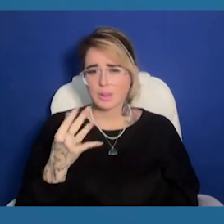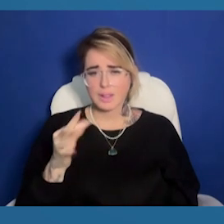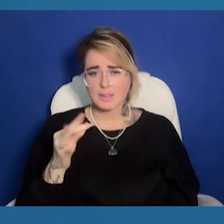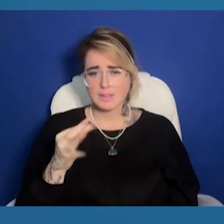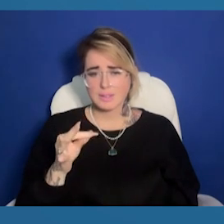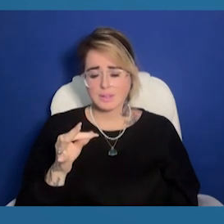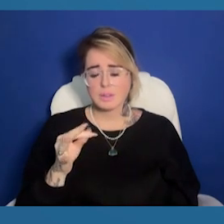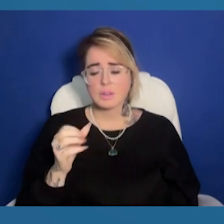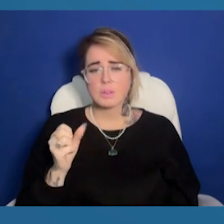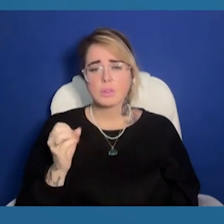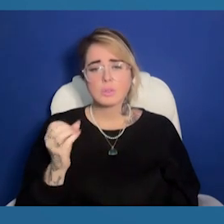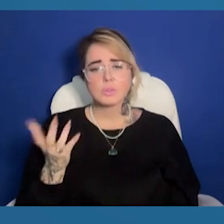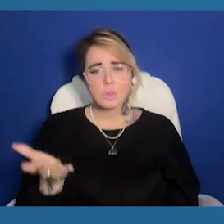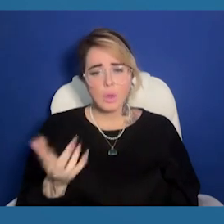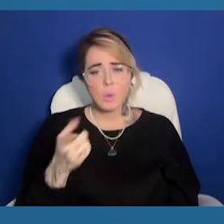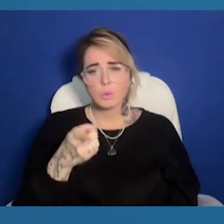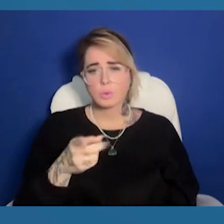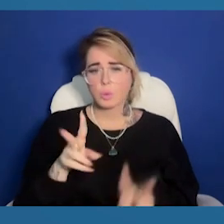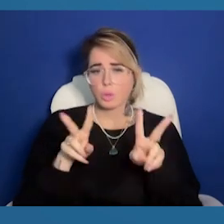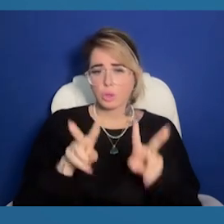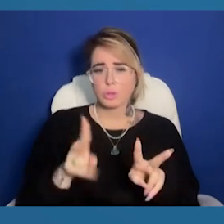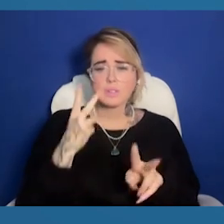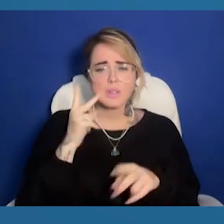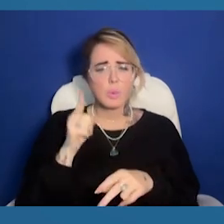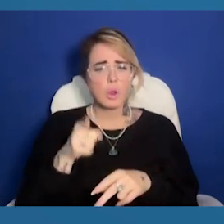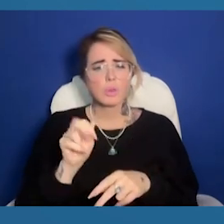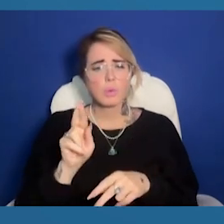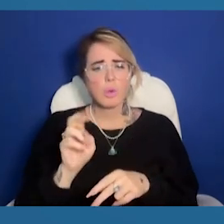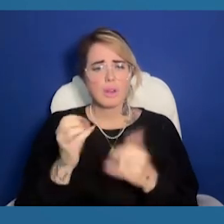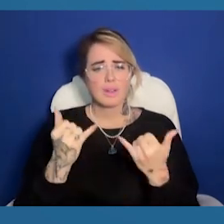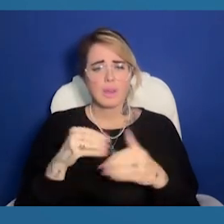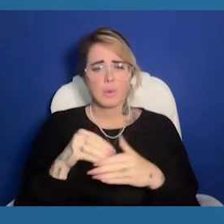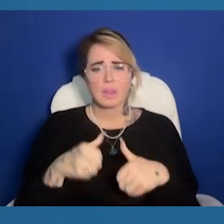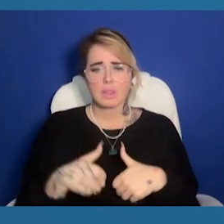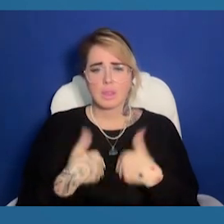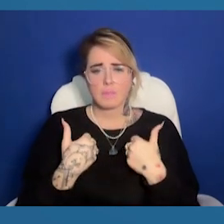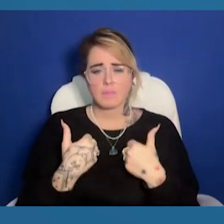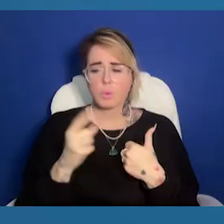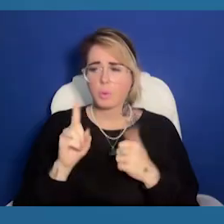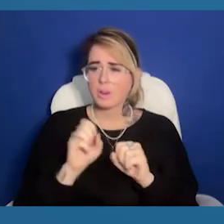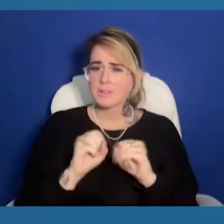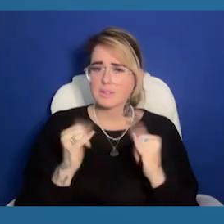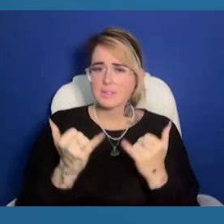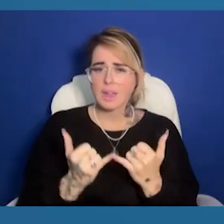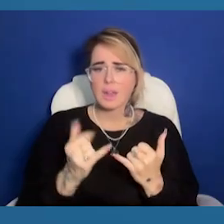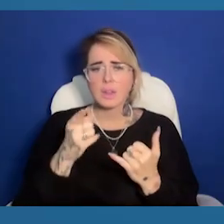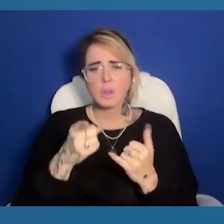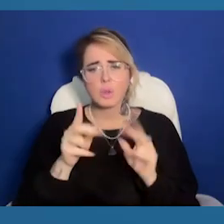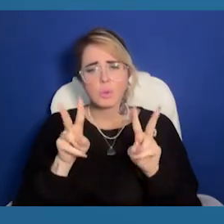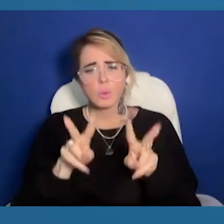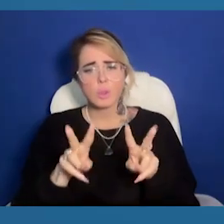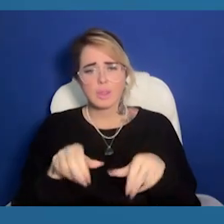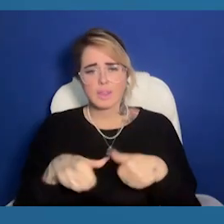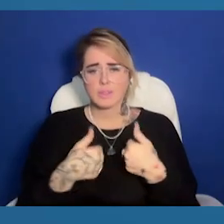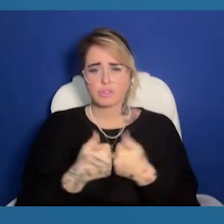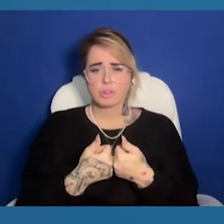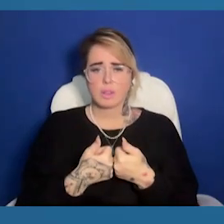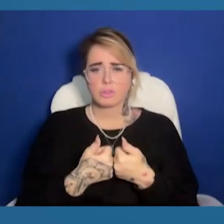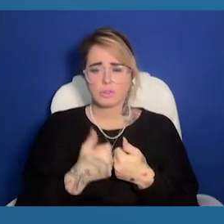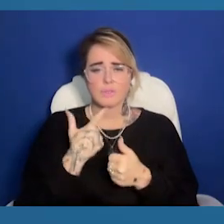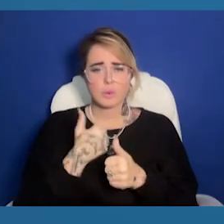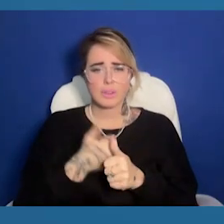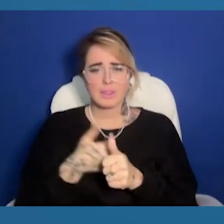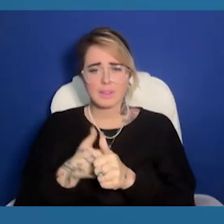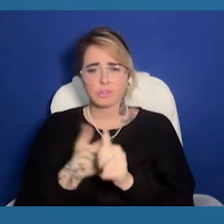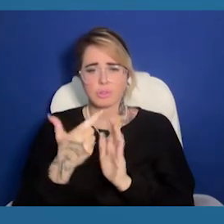So you look at where you are in life, and you look at where society is, and you look at the challenges that each law